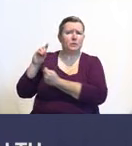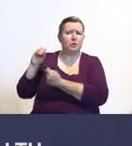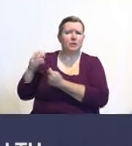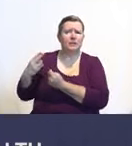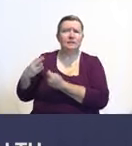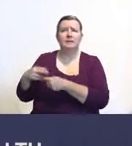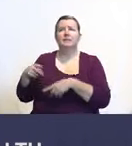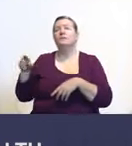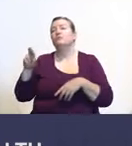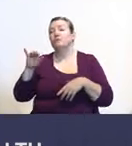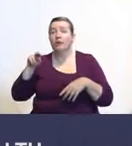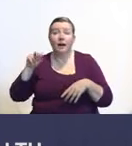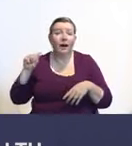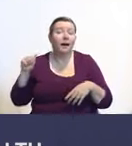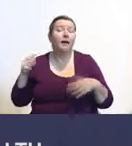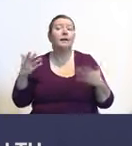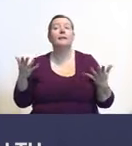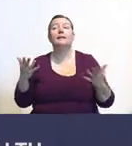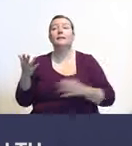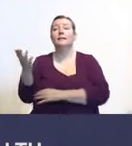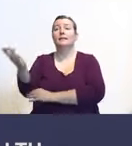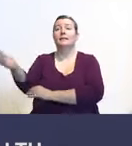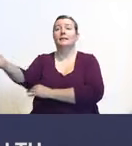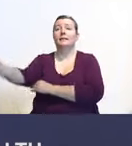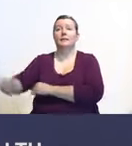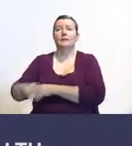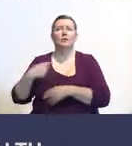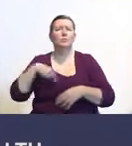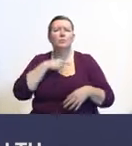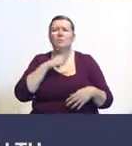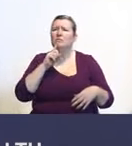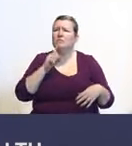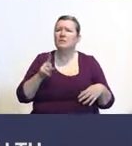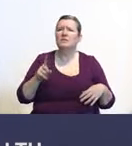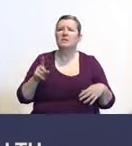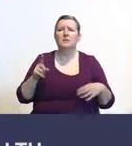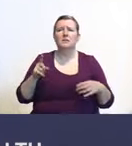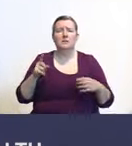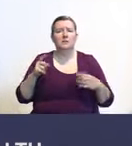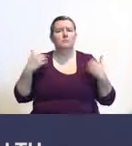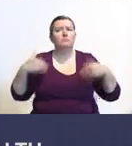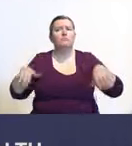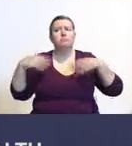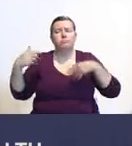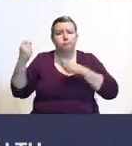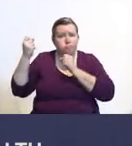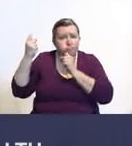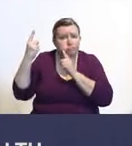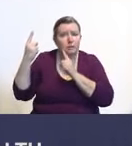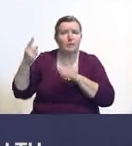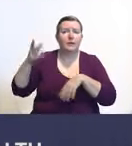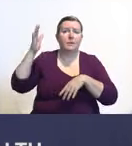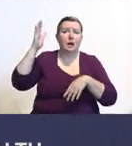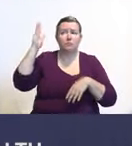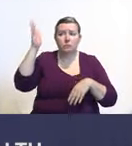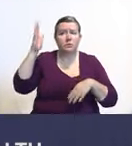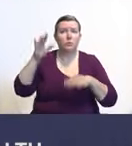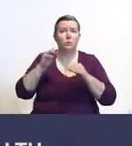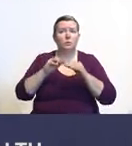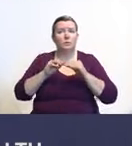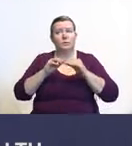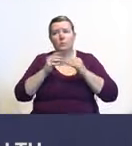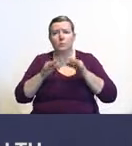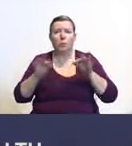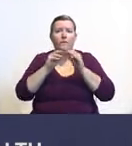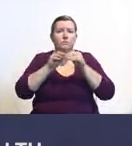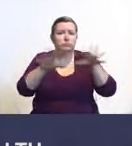certainly Pat and his, when I say that while we have certainly understood the importance of these briefings to educating and updating residents,